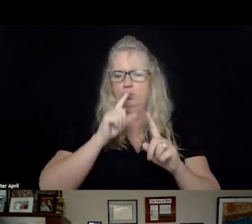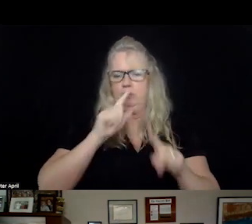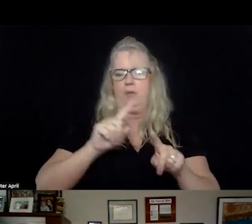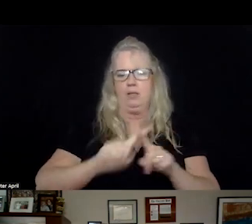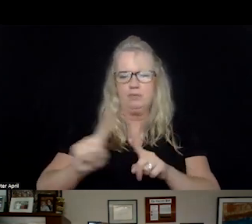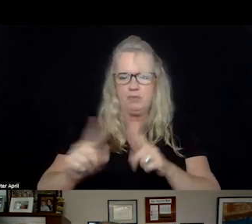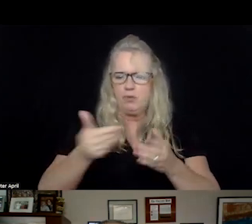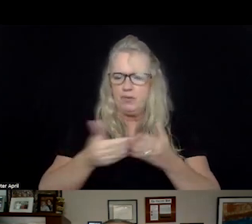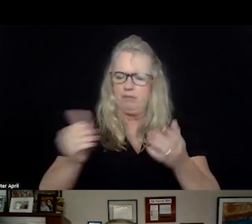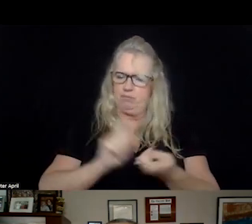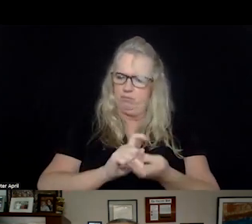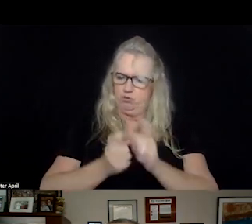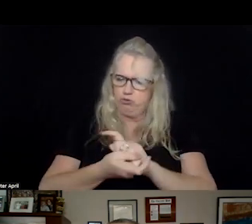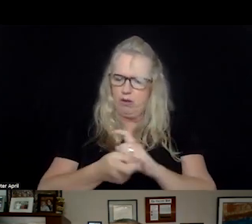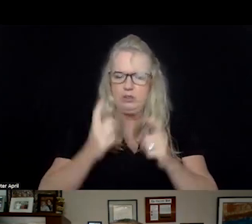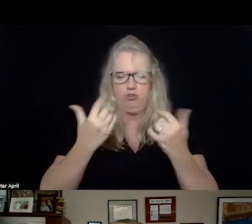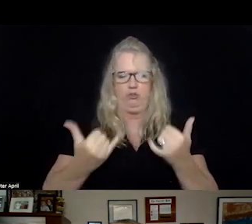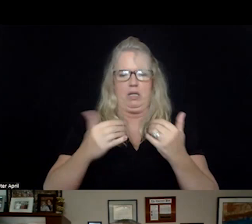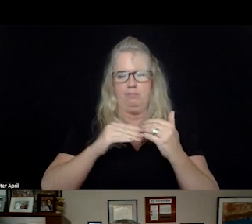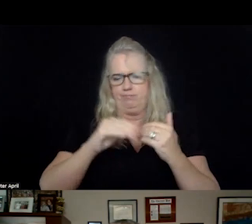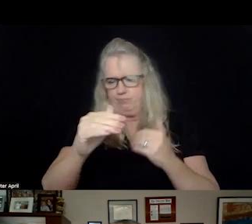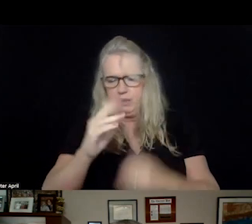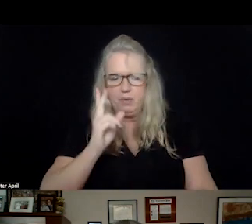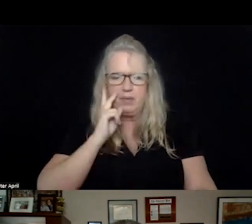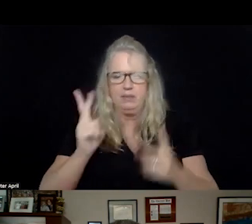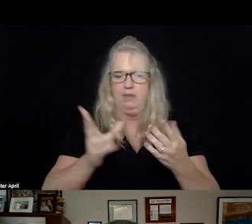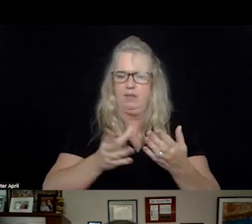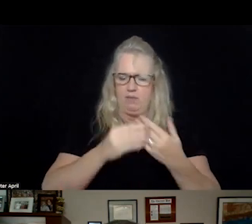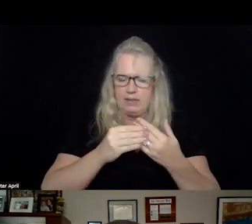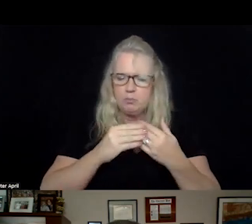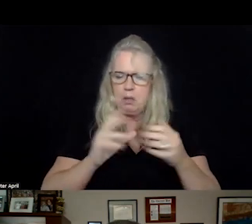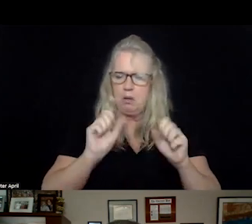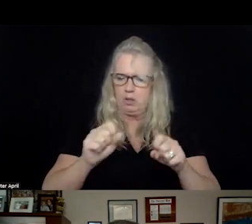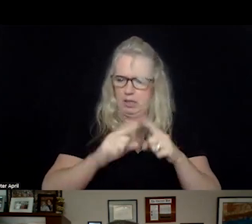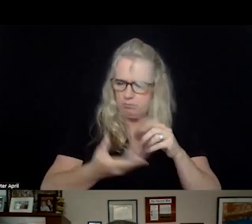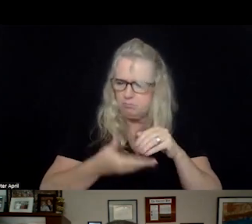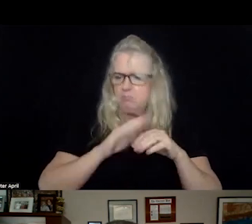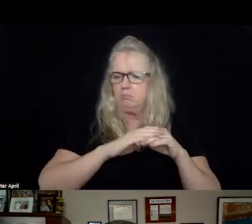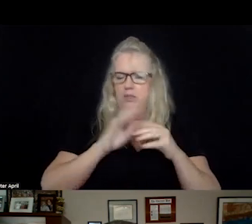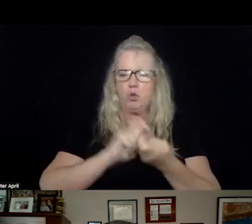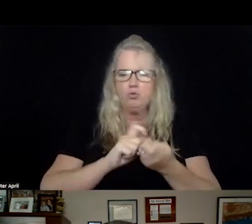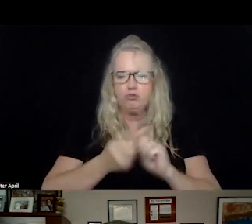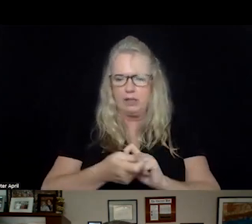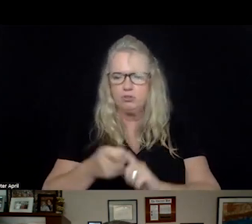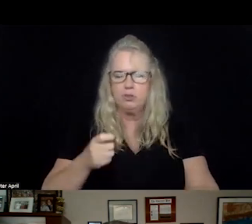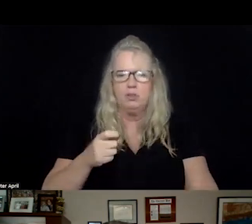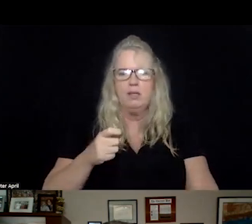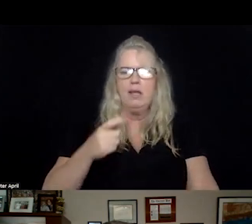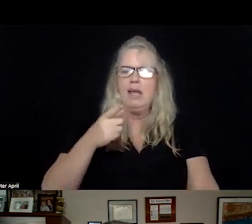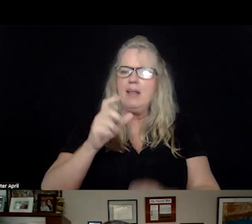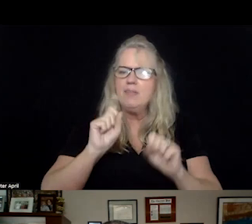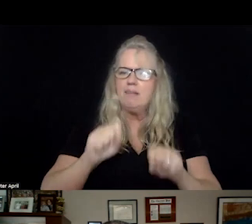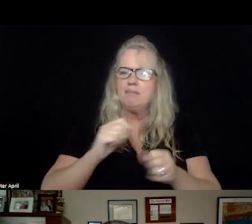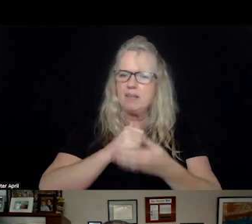things change on the horizon, CCBHCs have the flexibility to be able to address those changes. And then finally, the health equity